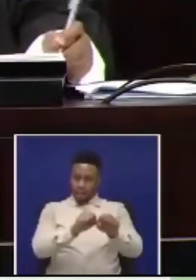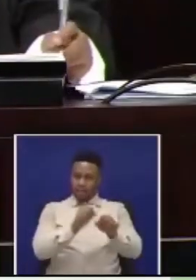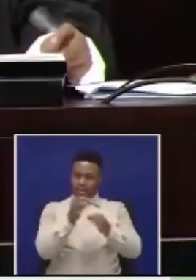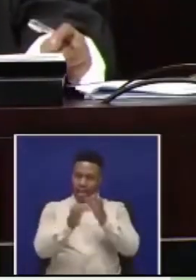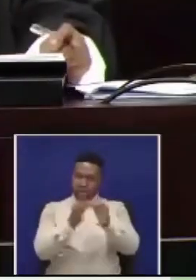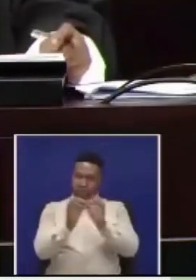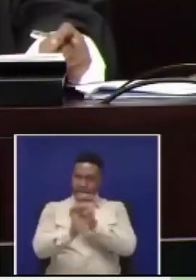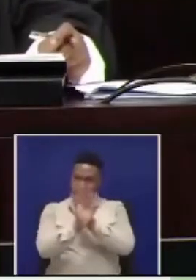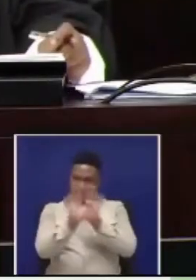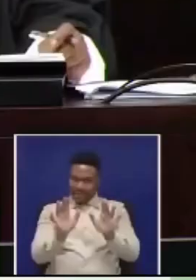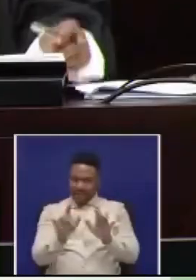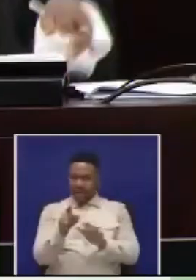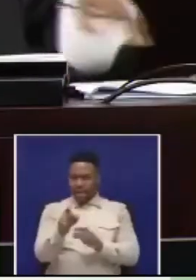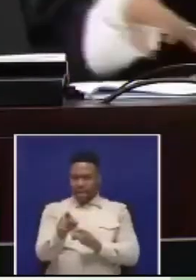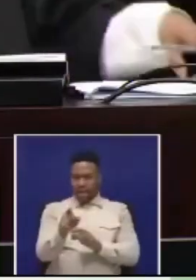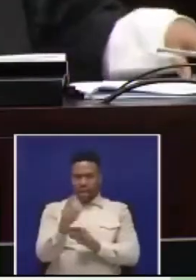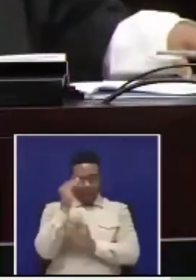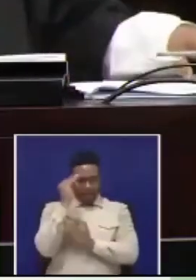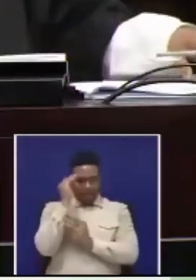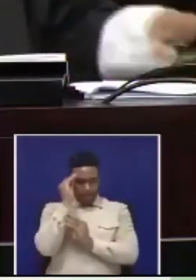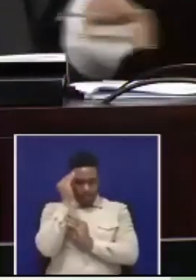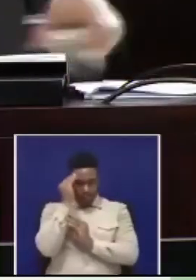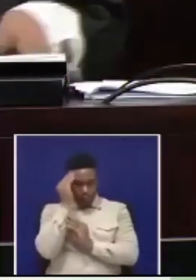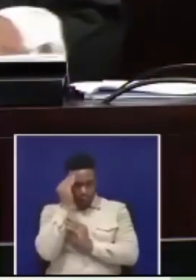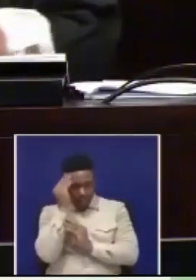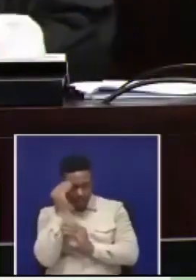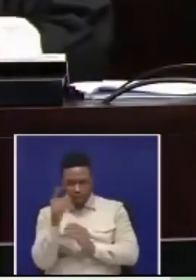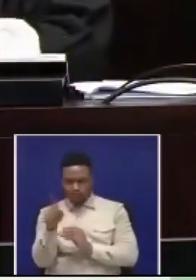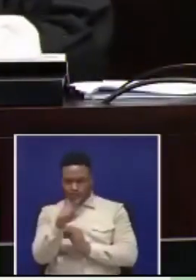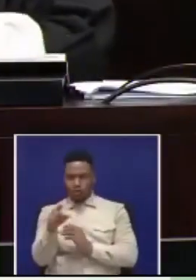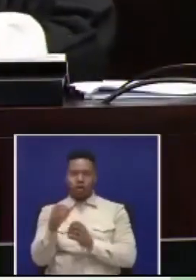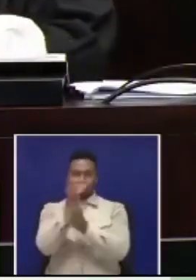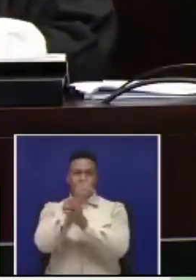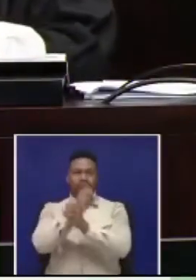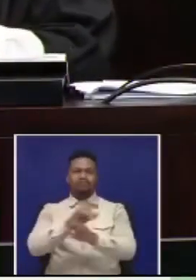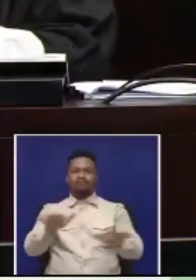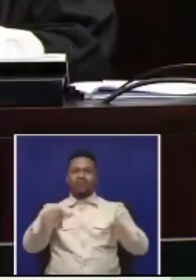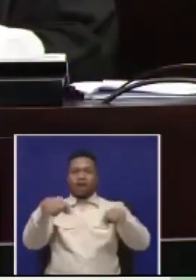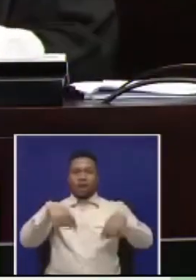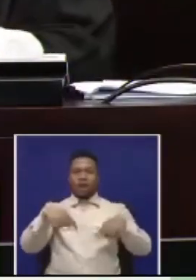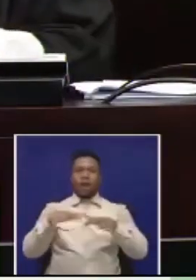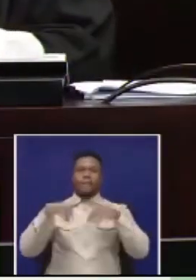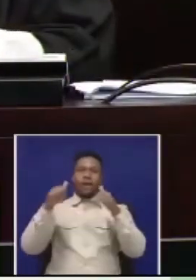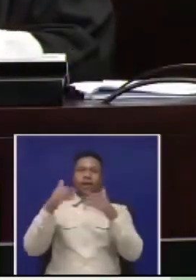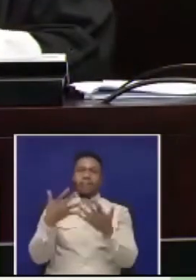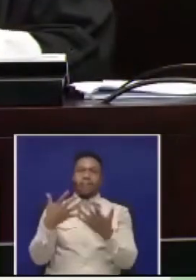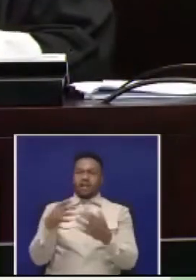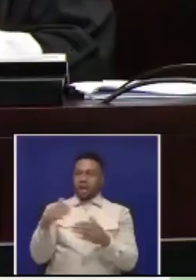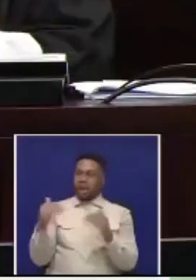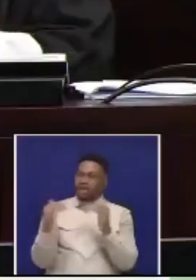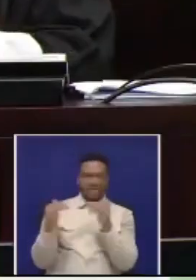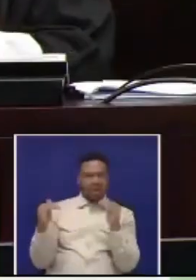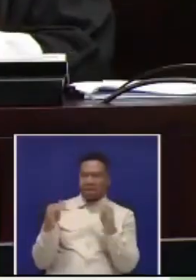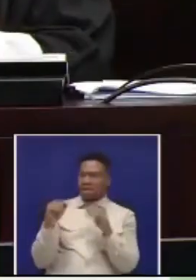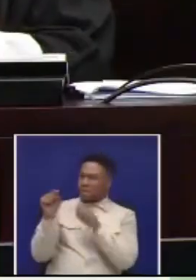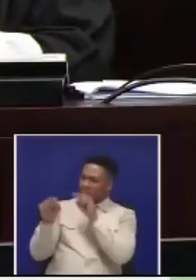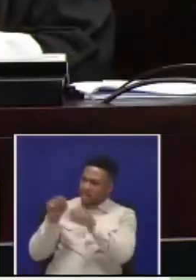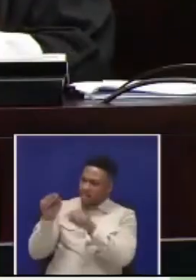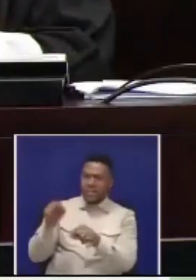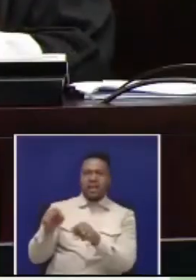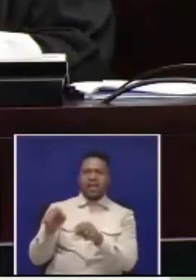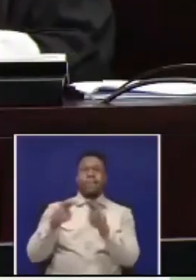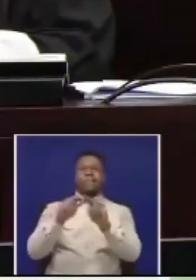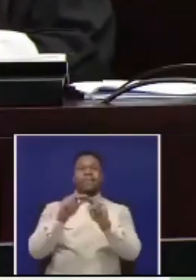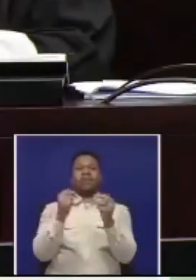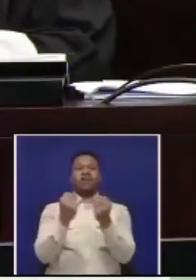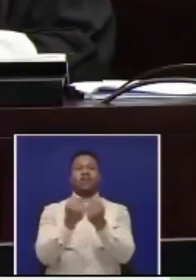was peddled this week in the House when we as honourable members were unfairly blamed for not setting up the National Council on